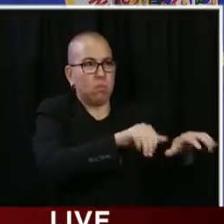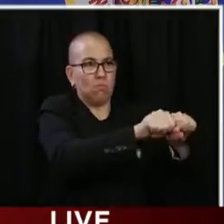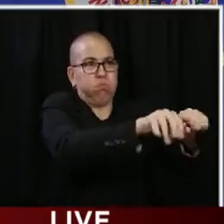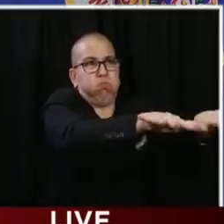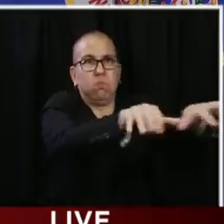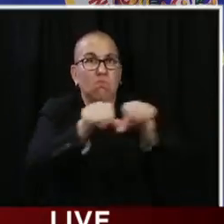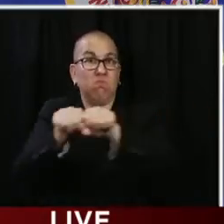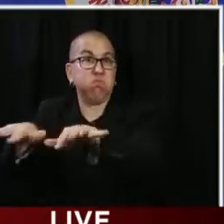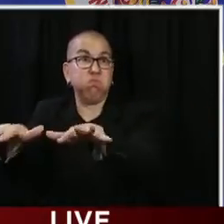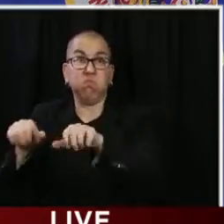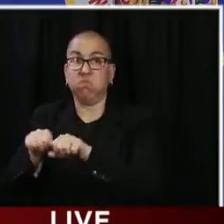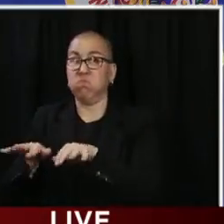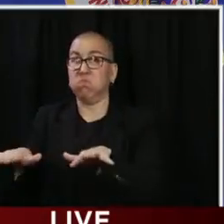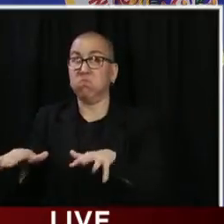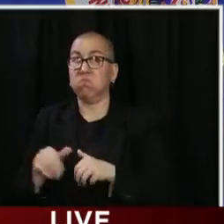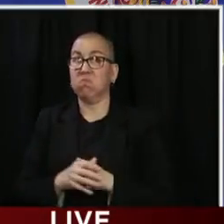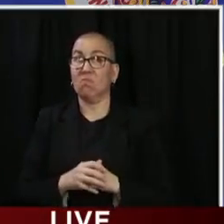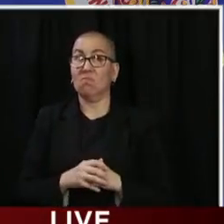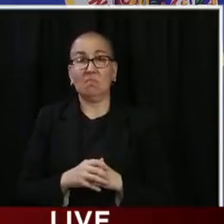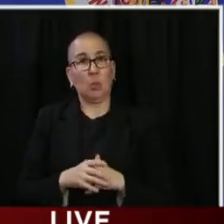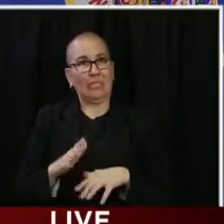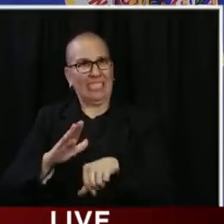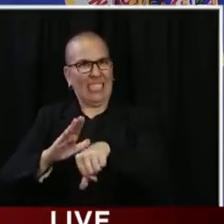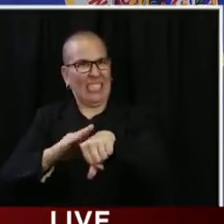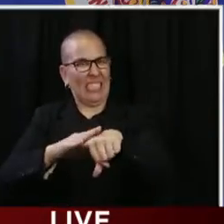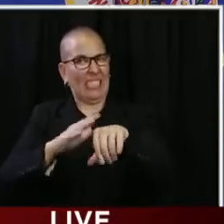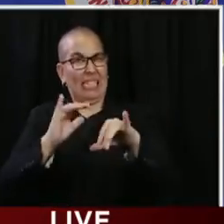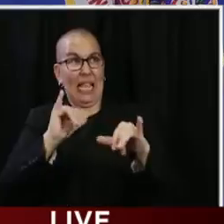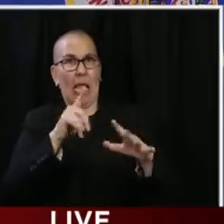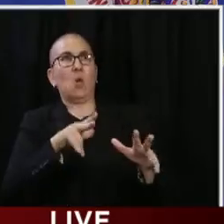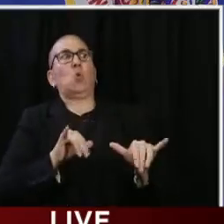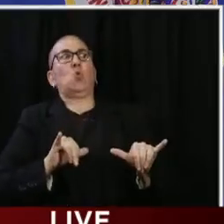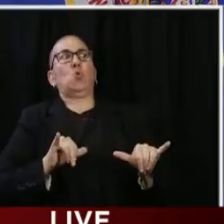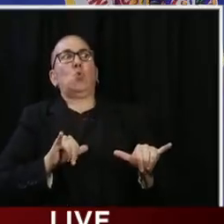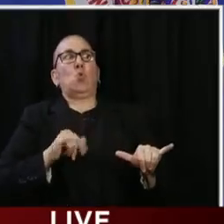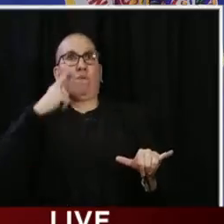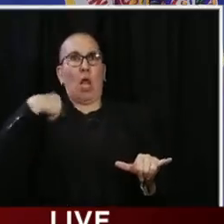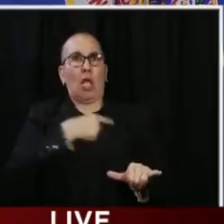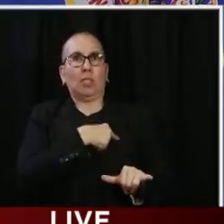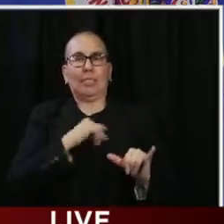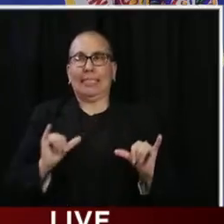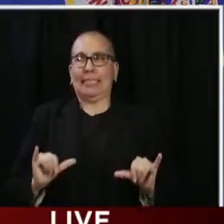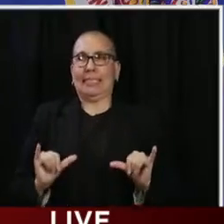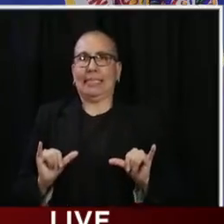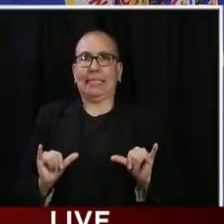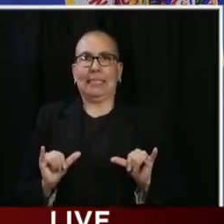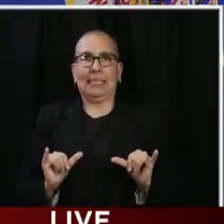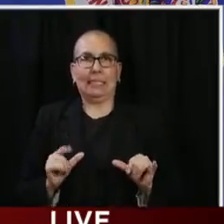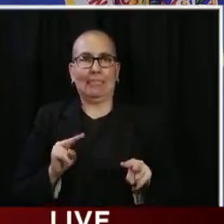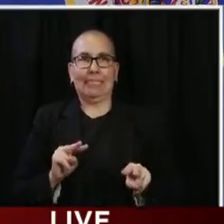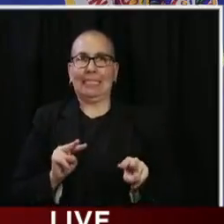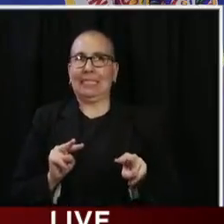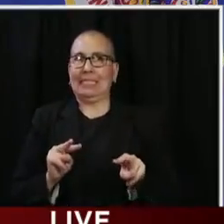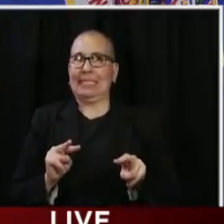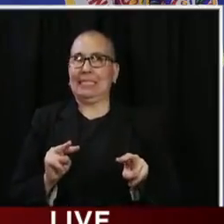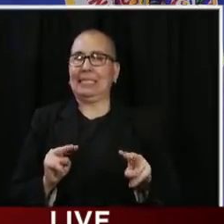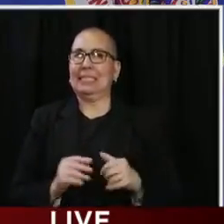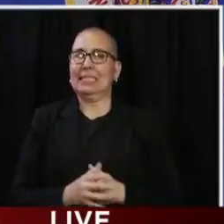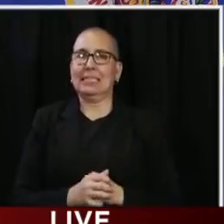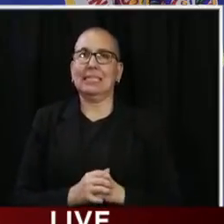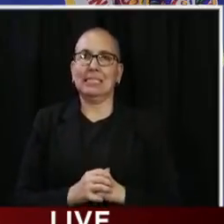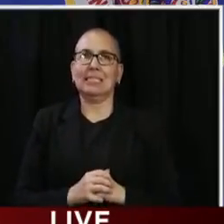those caution signs for us, but I'm happy to say that over the last few days, the percentage of new cases that those eight